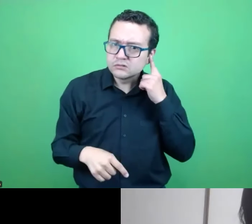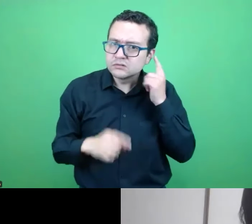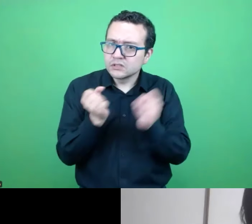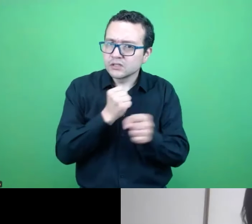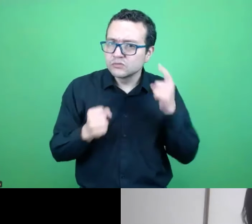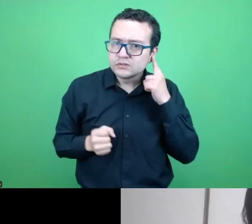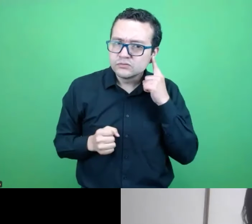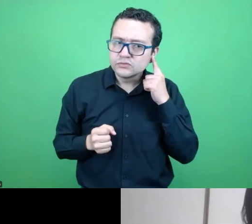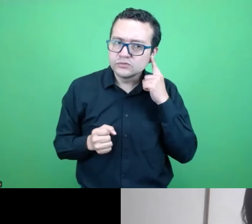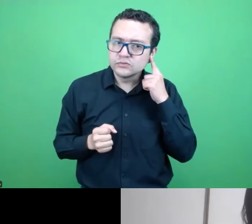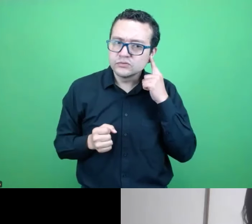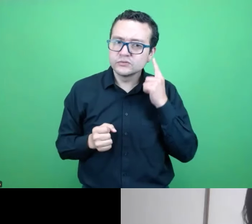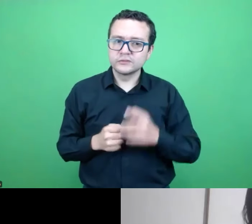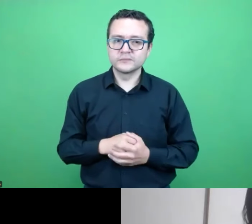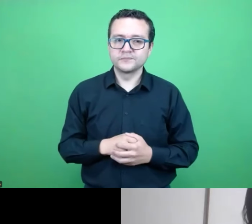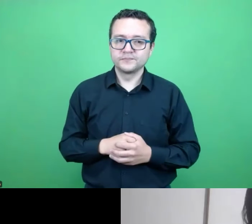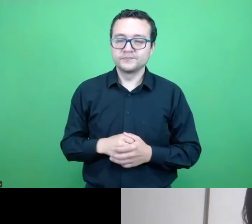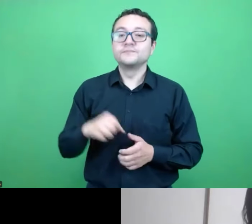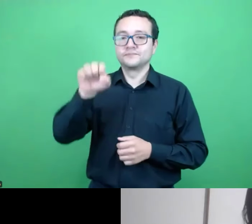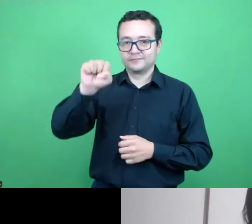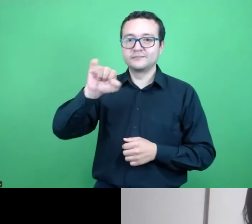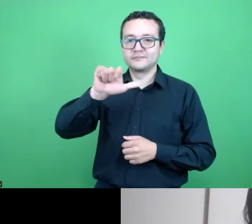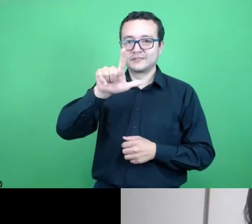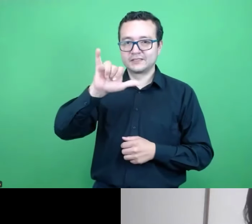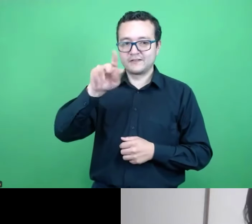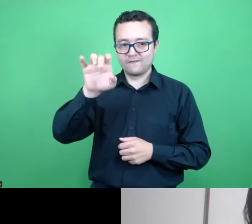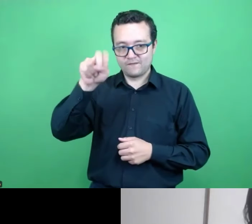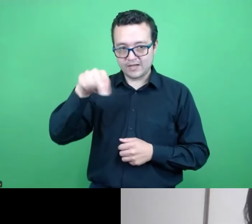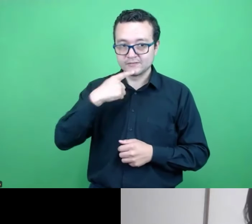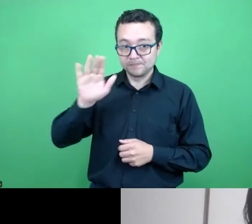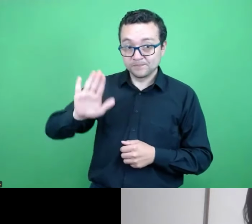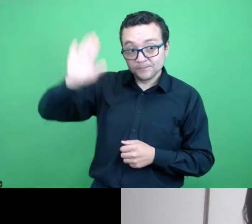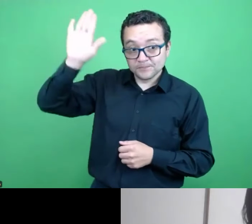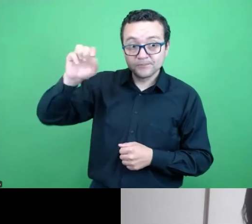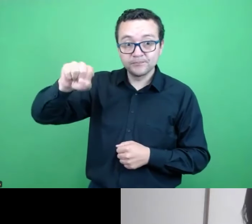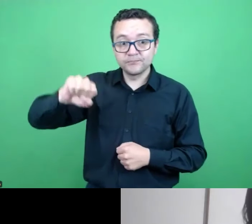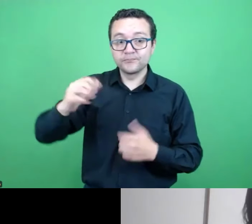you very de much m'avoir aidé. for helping me.